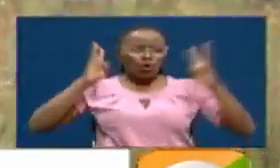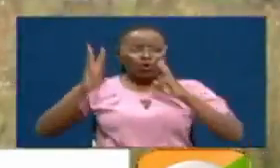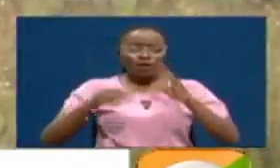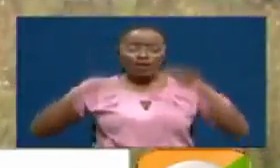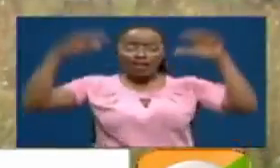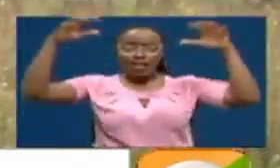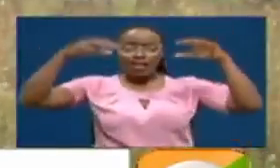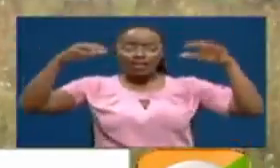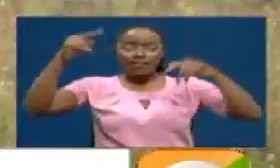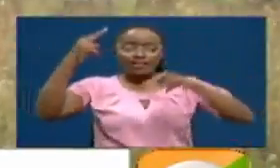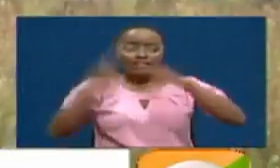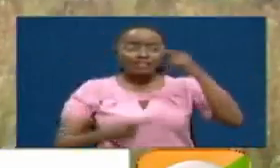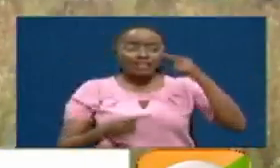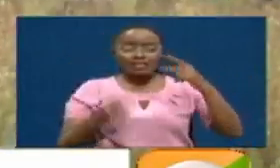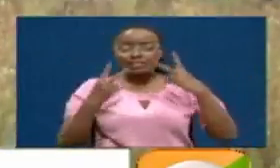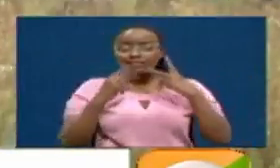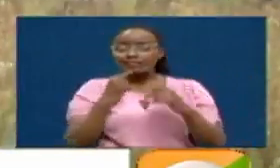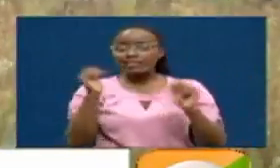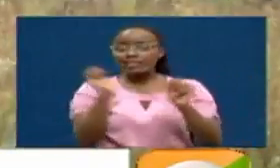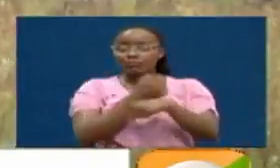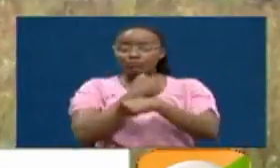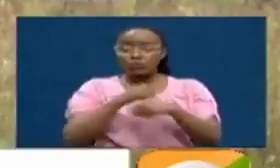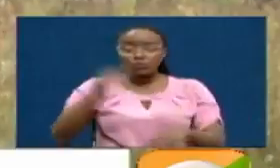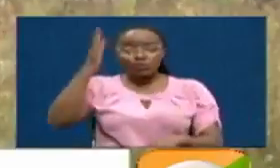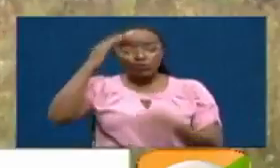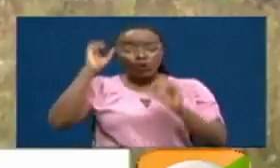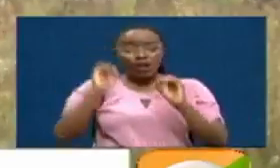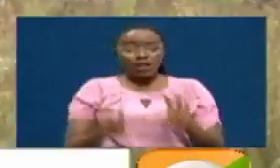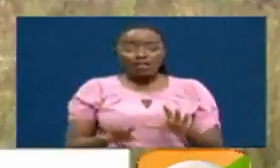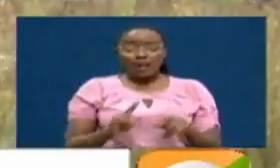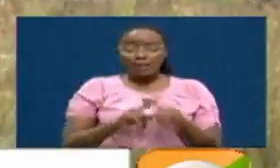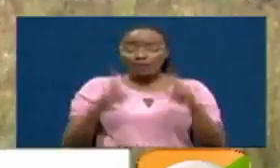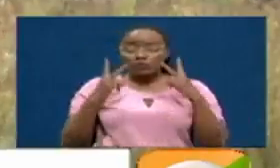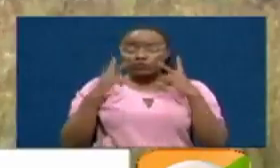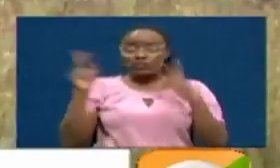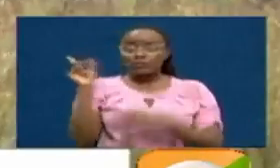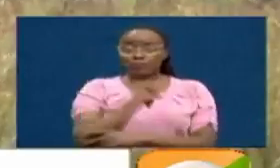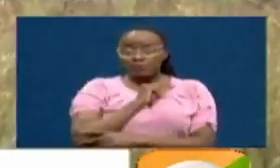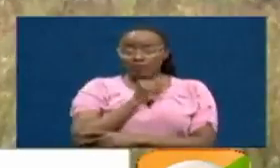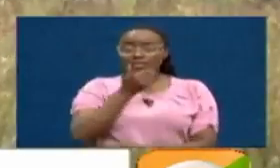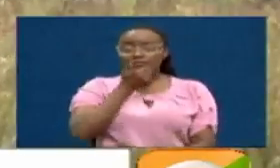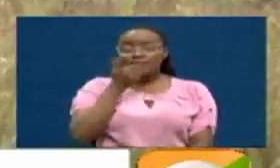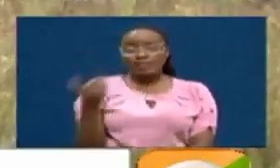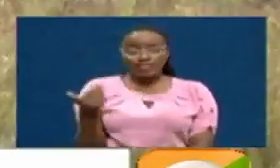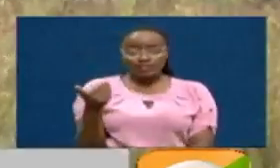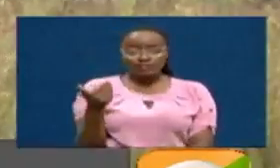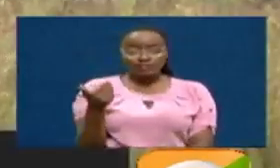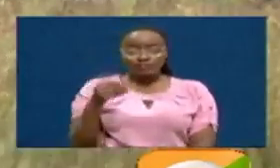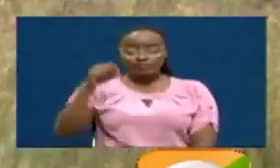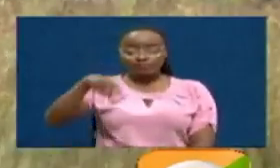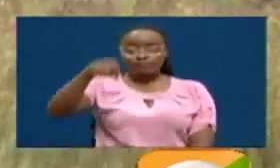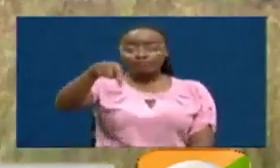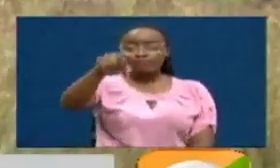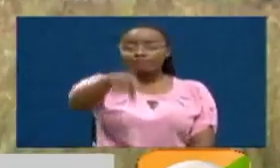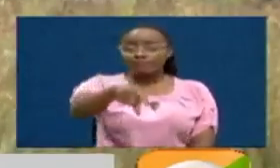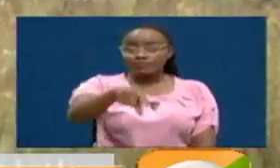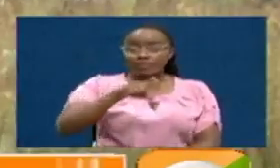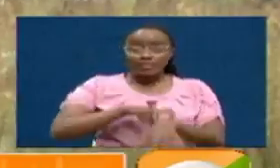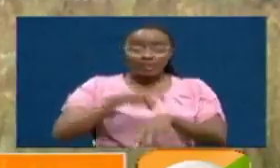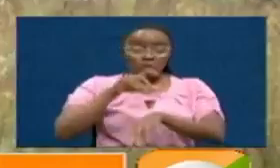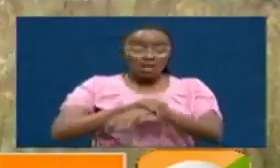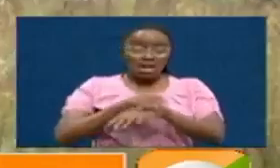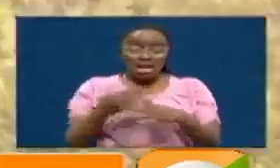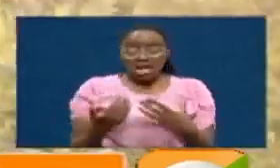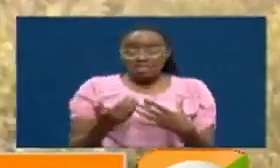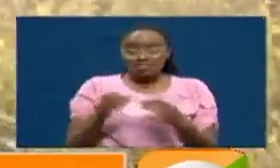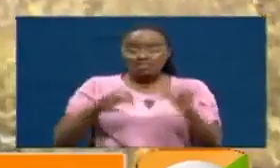huu haitabiriki, haijulikani, lakini tumeona ya kwamba tu afadhali tupande tukipata mbolea.